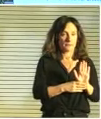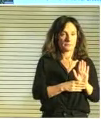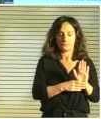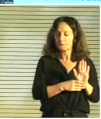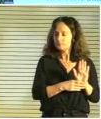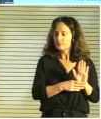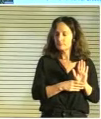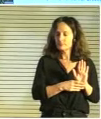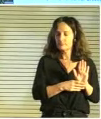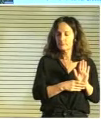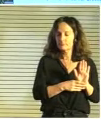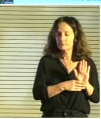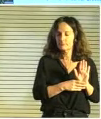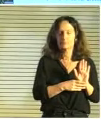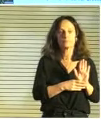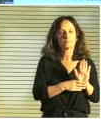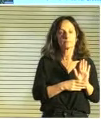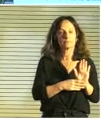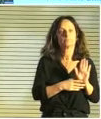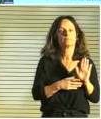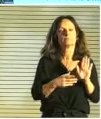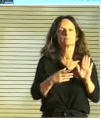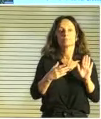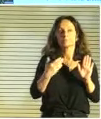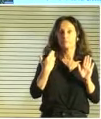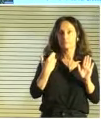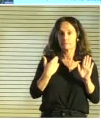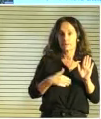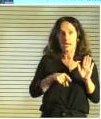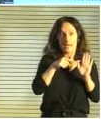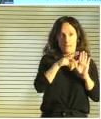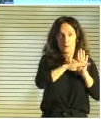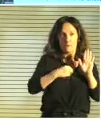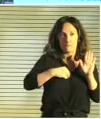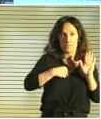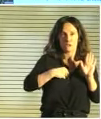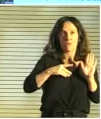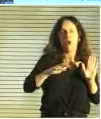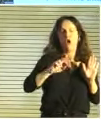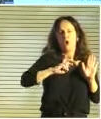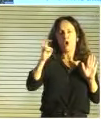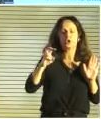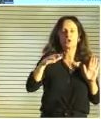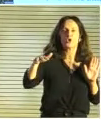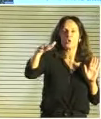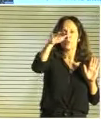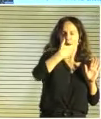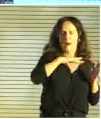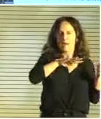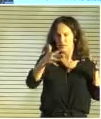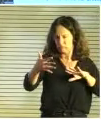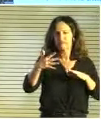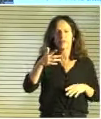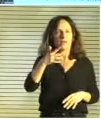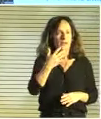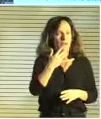supported local farmers, and they got then later offers from the hotels, and not only from TUI related hotels. That's